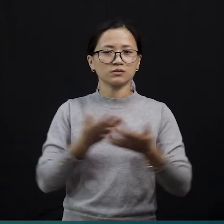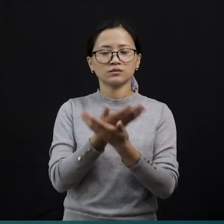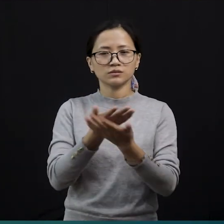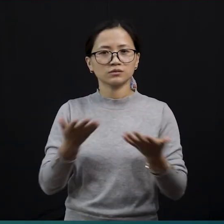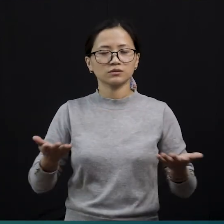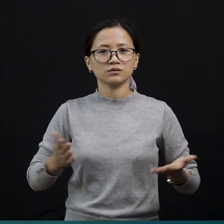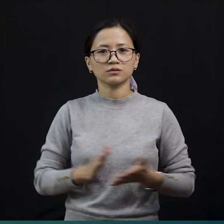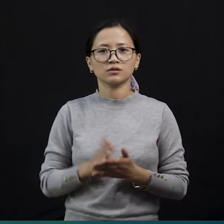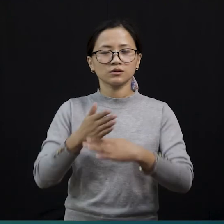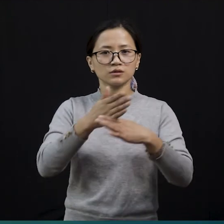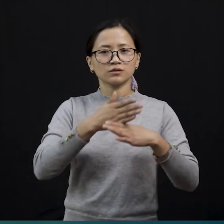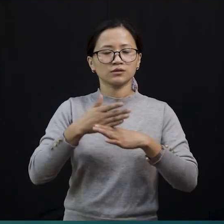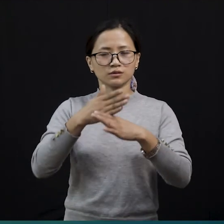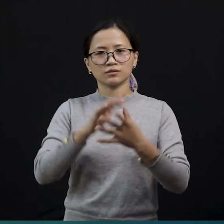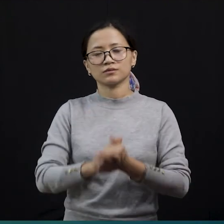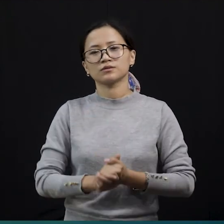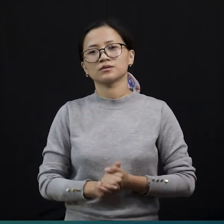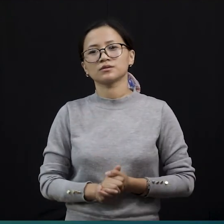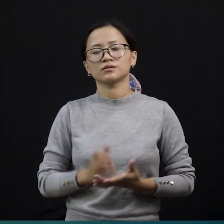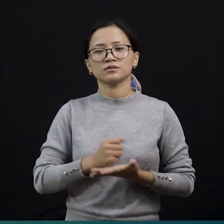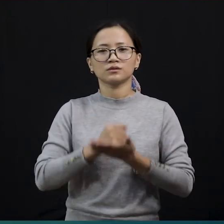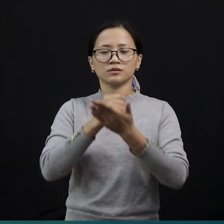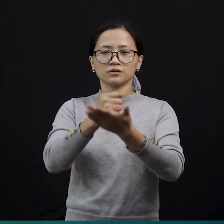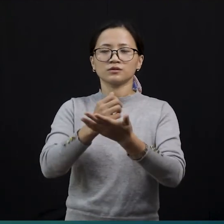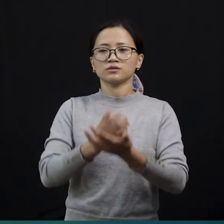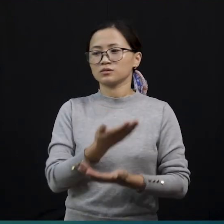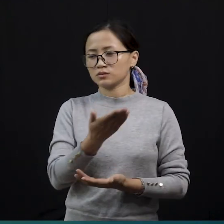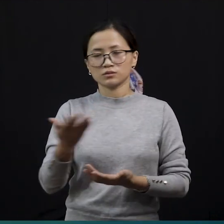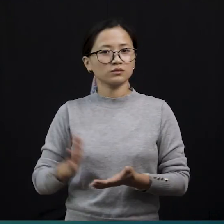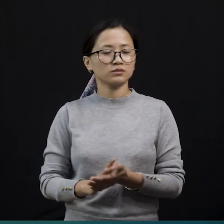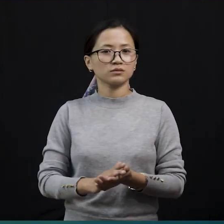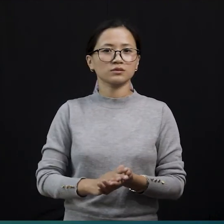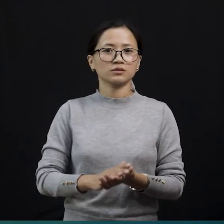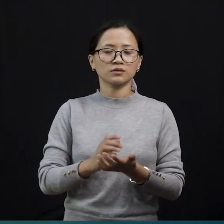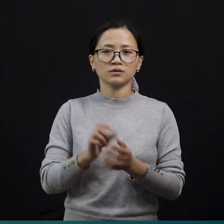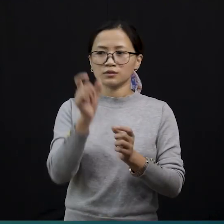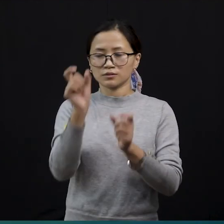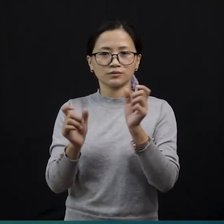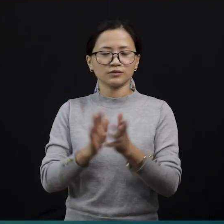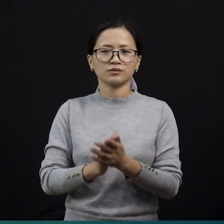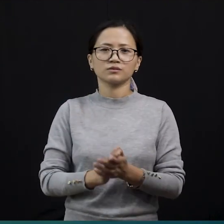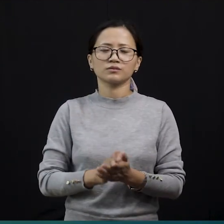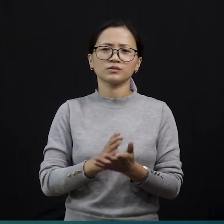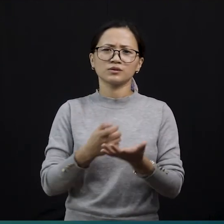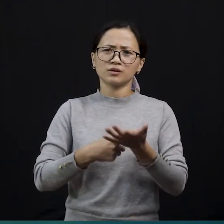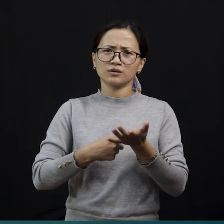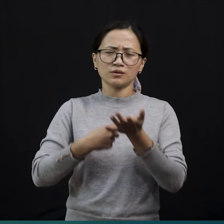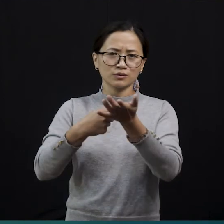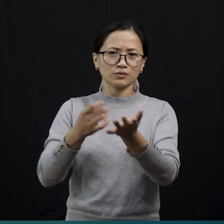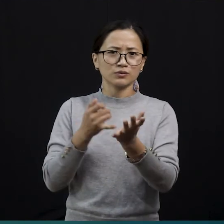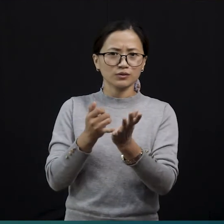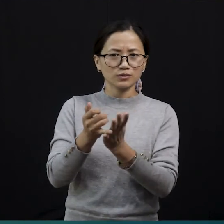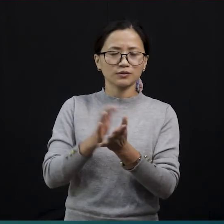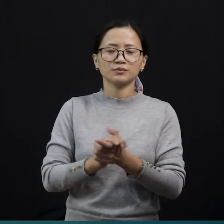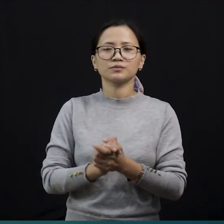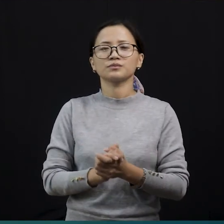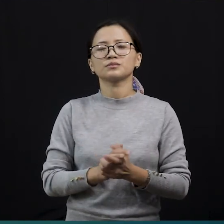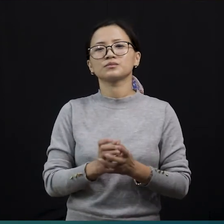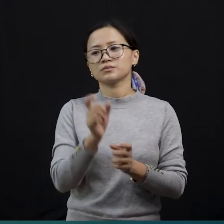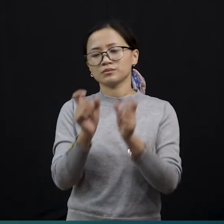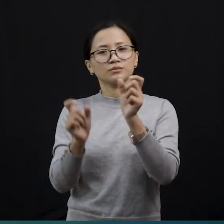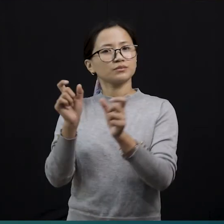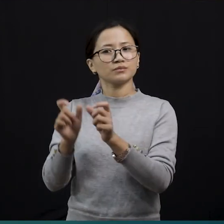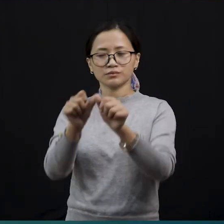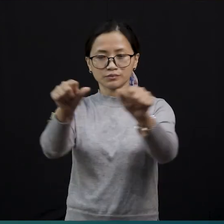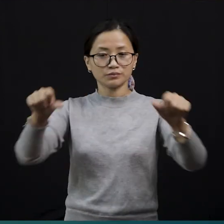keep sharing those things, and then help those kind of children and help those rural area people, so that they also